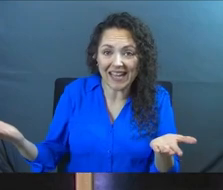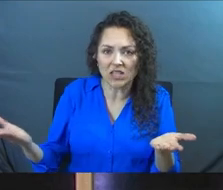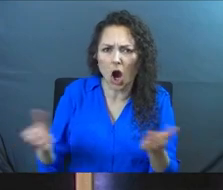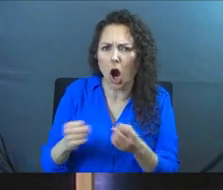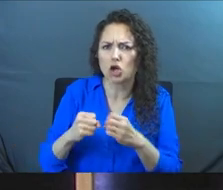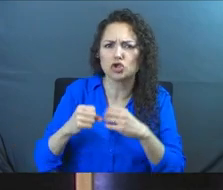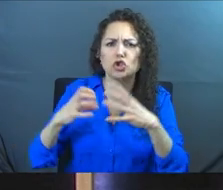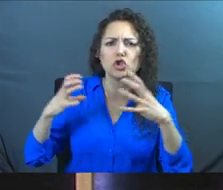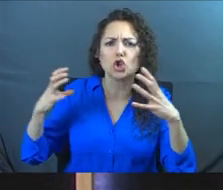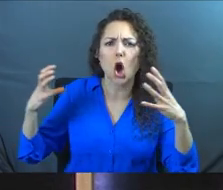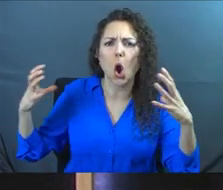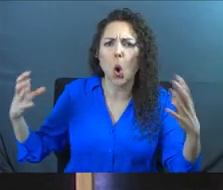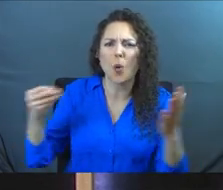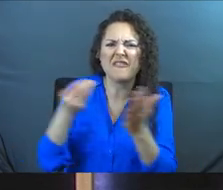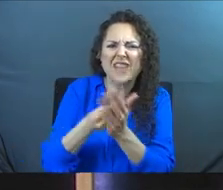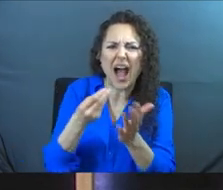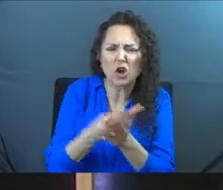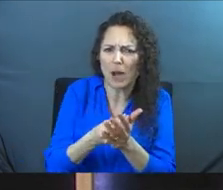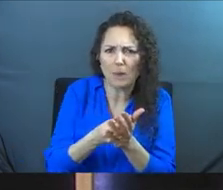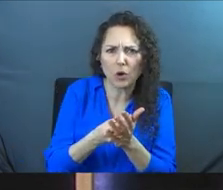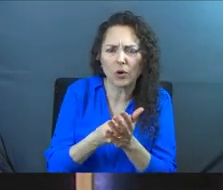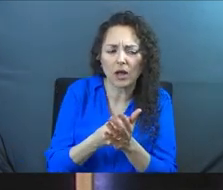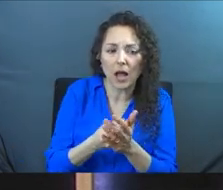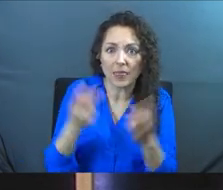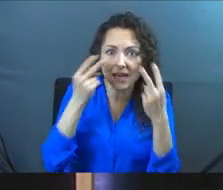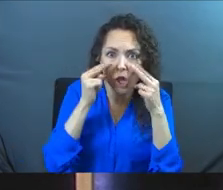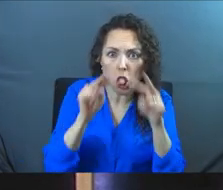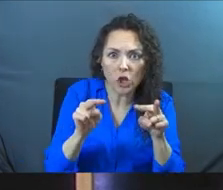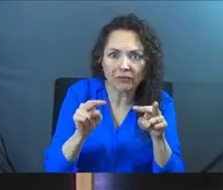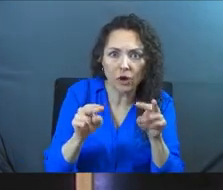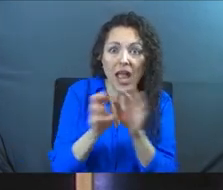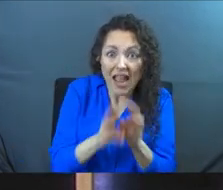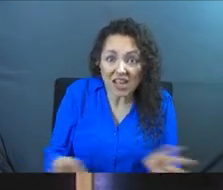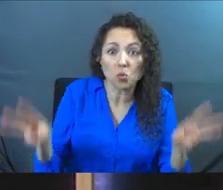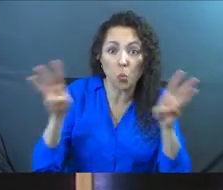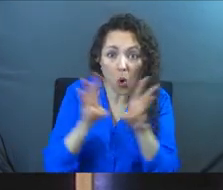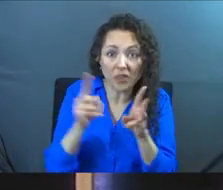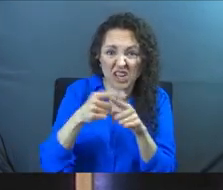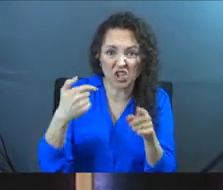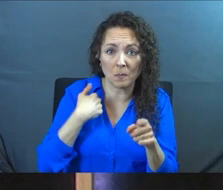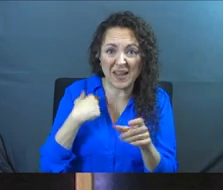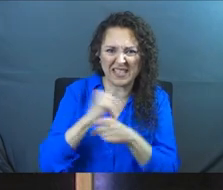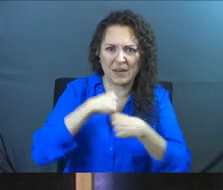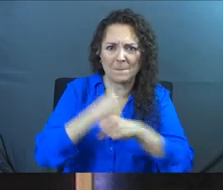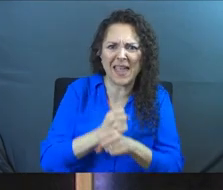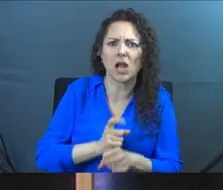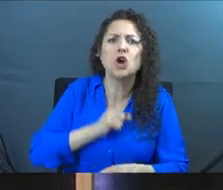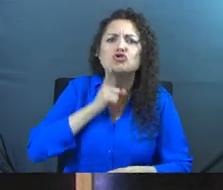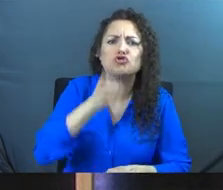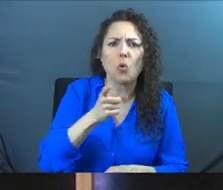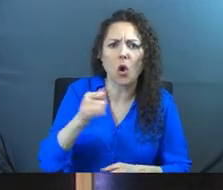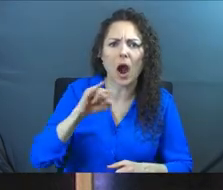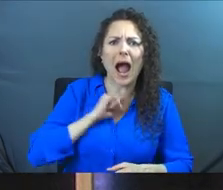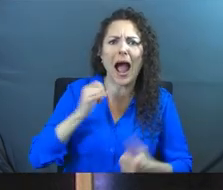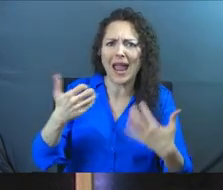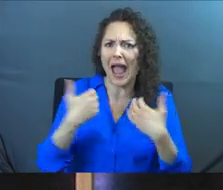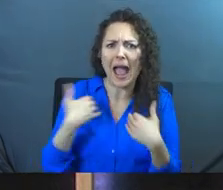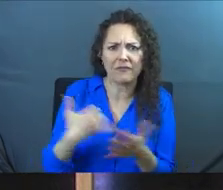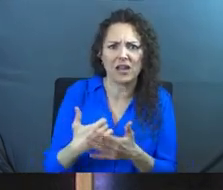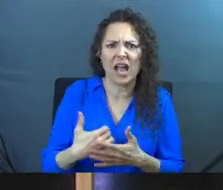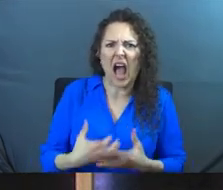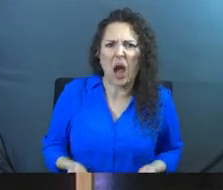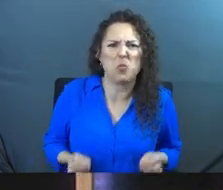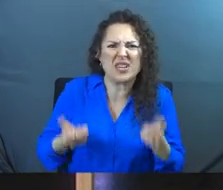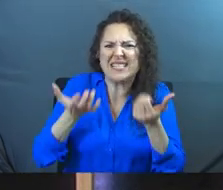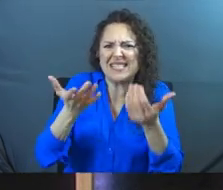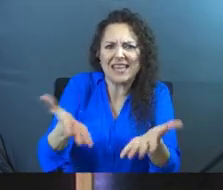come across or this thing that I've been looking for. And it's worth it to me to make sure that I have it. It's worth it to me to give